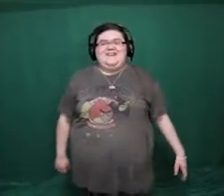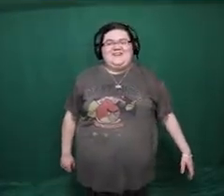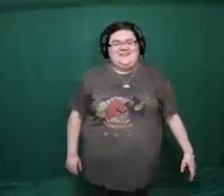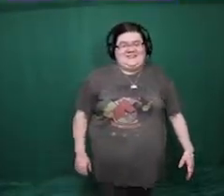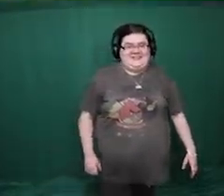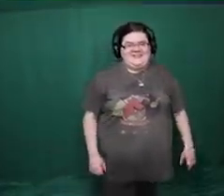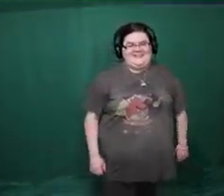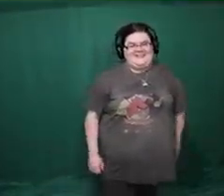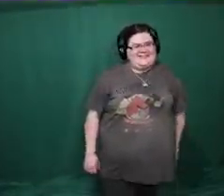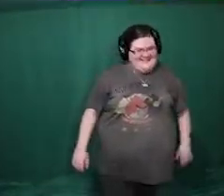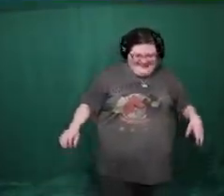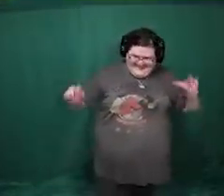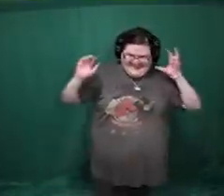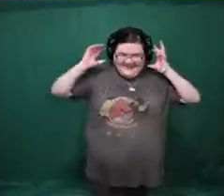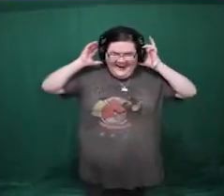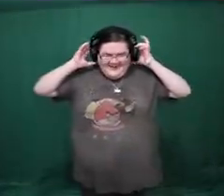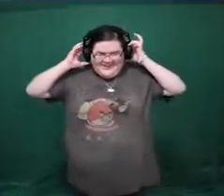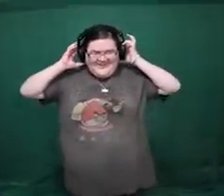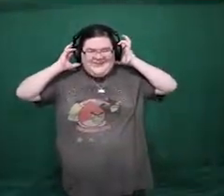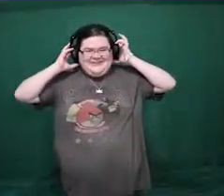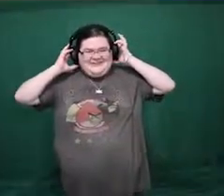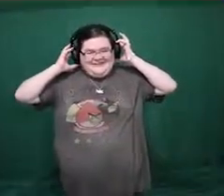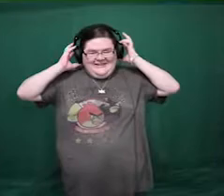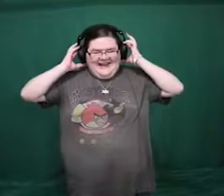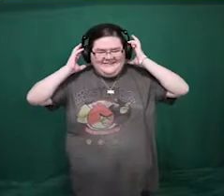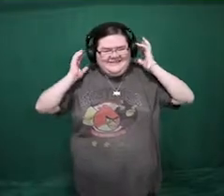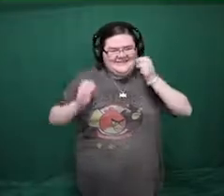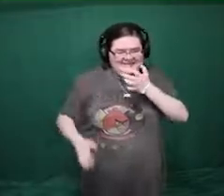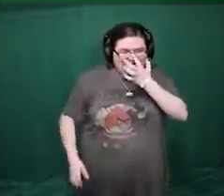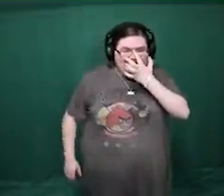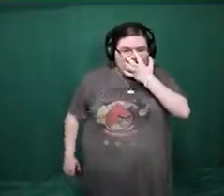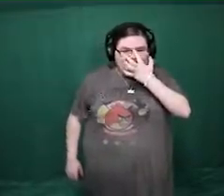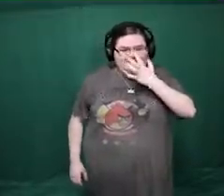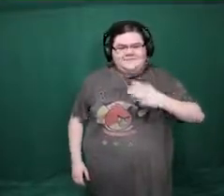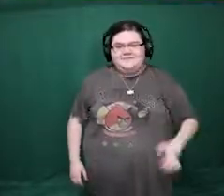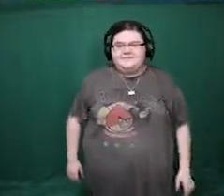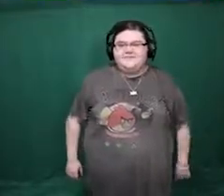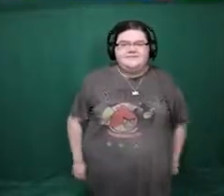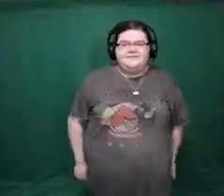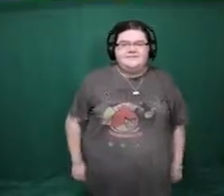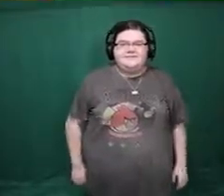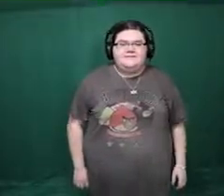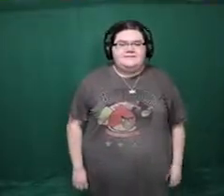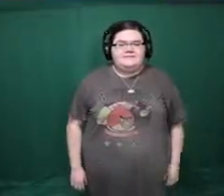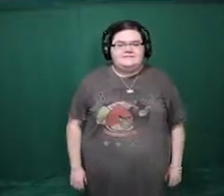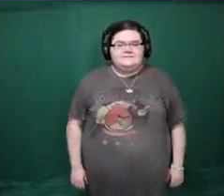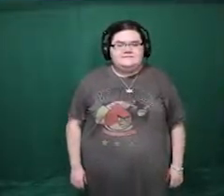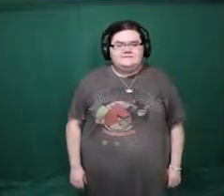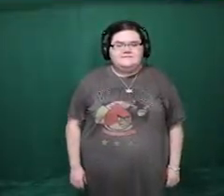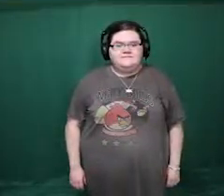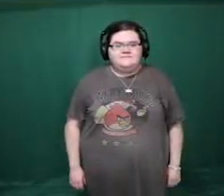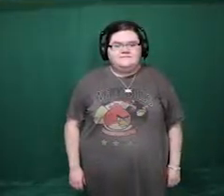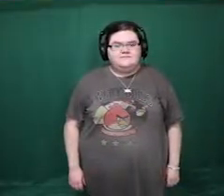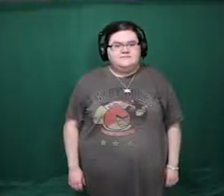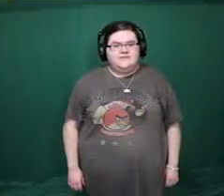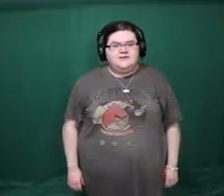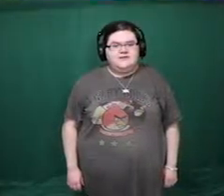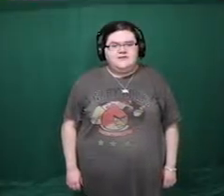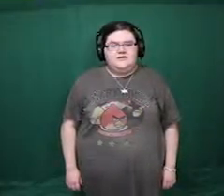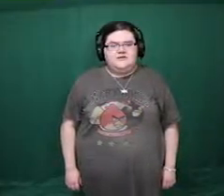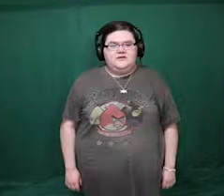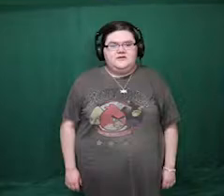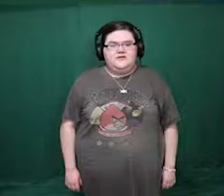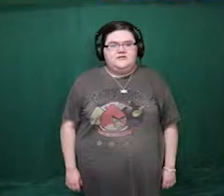Vic's like, I don't give a shit, Ethan. I'm trying to concentrate Wait, right now. We might lose. No. Where's the last guy? Where's the last